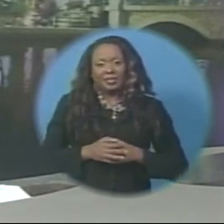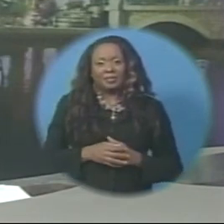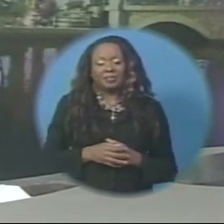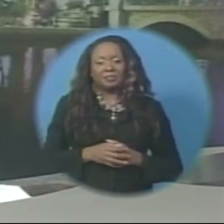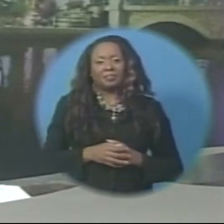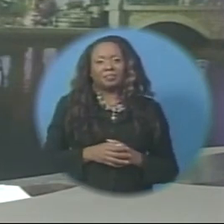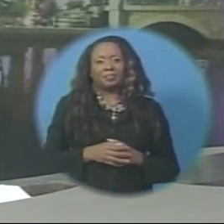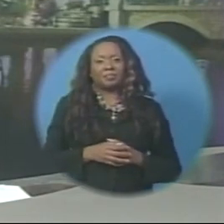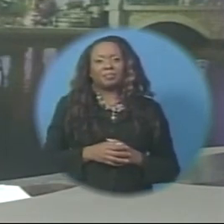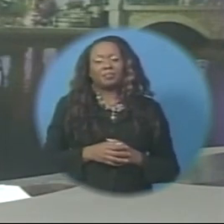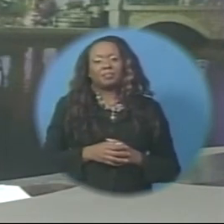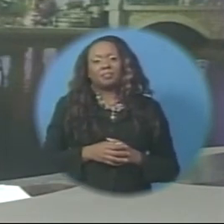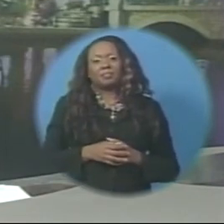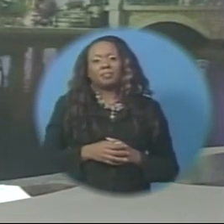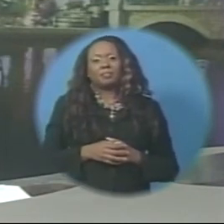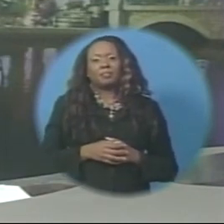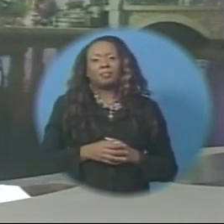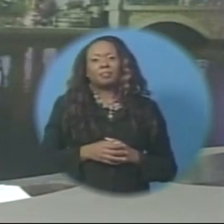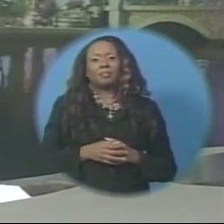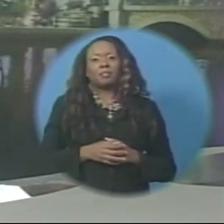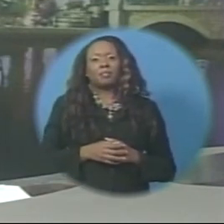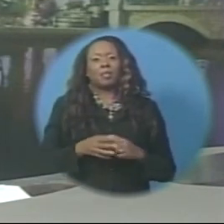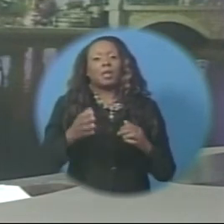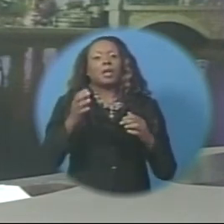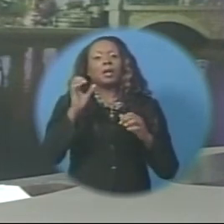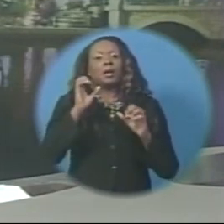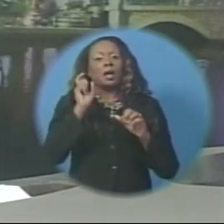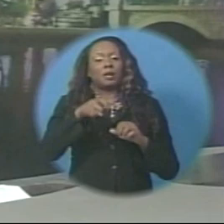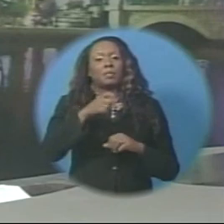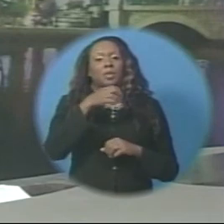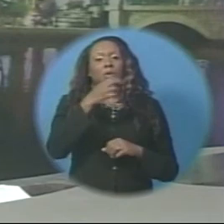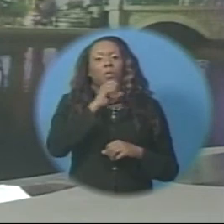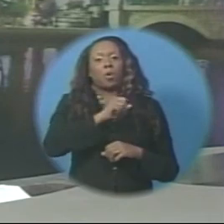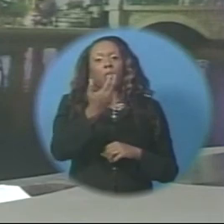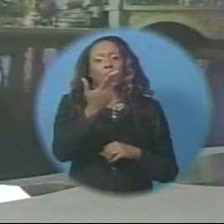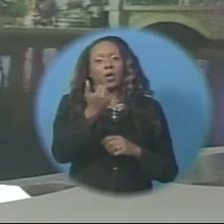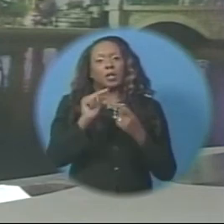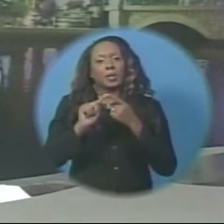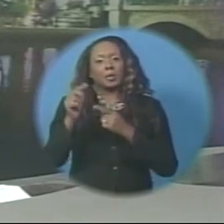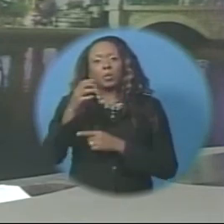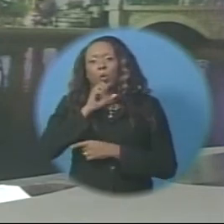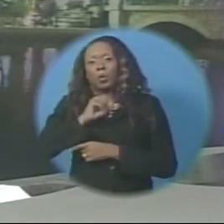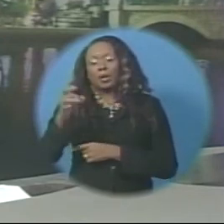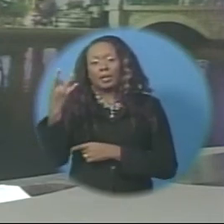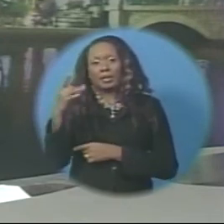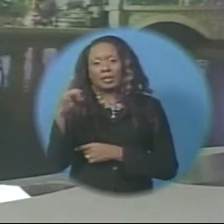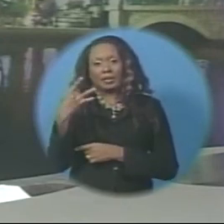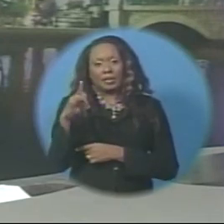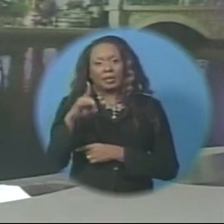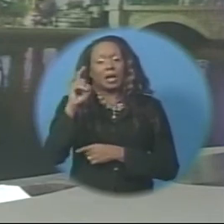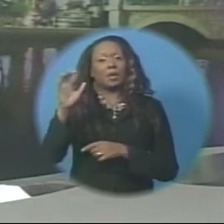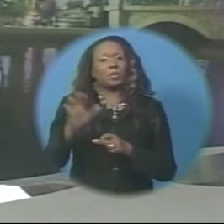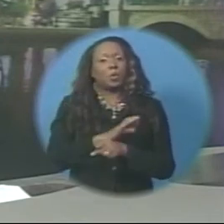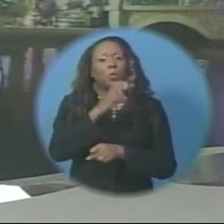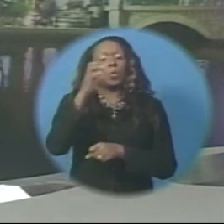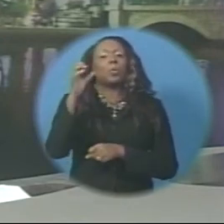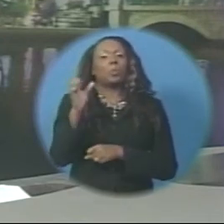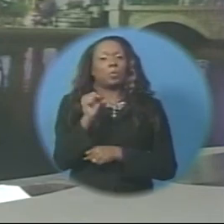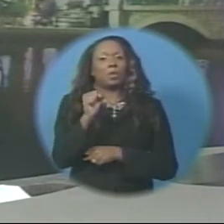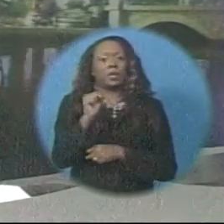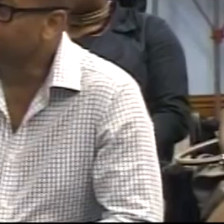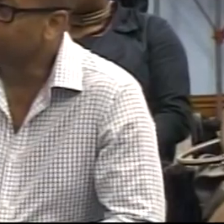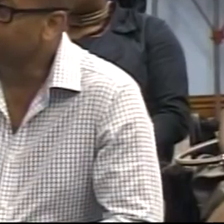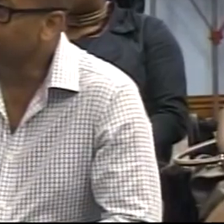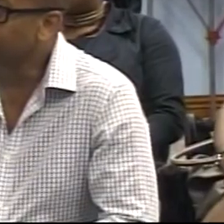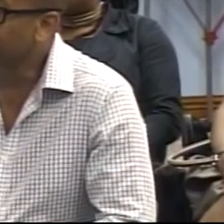to qualify for the event, participants will have to be between the ages of 13 and 18 and will have to win the Junior Monarch event within